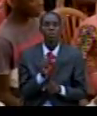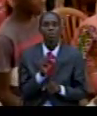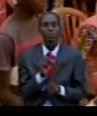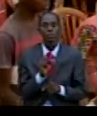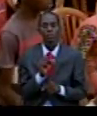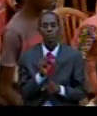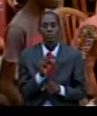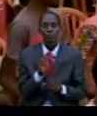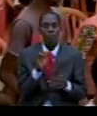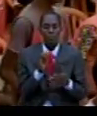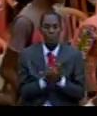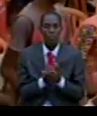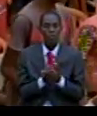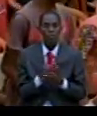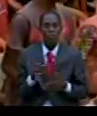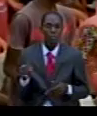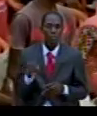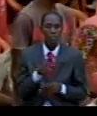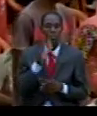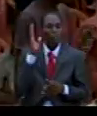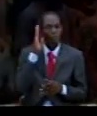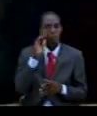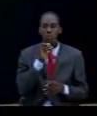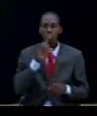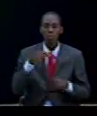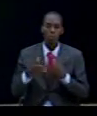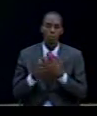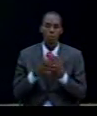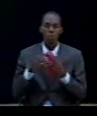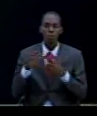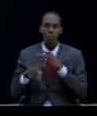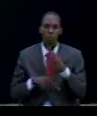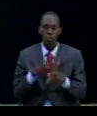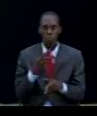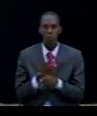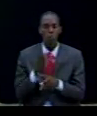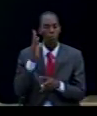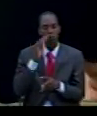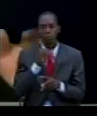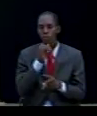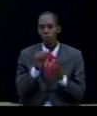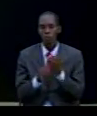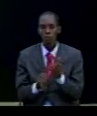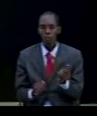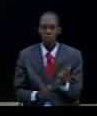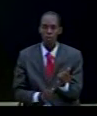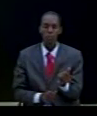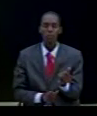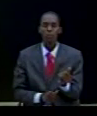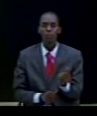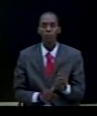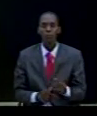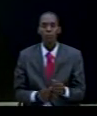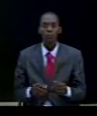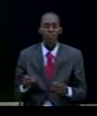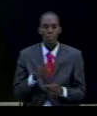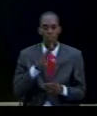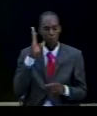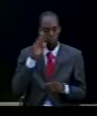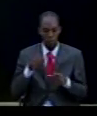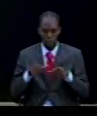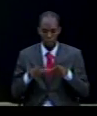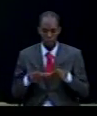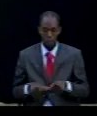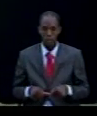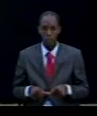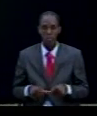that they will not backslide, they will not go back to the world. They will abide in